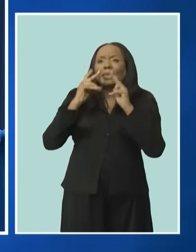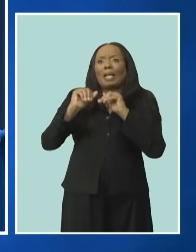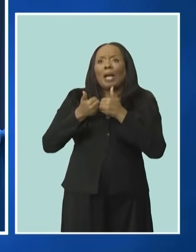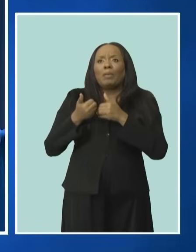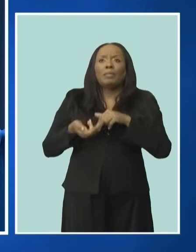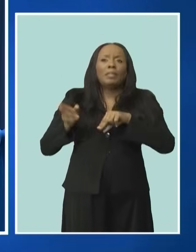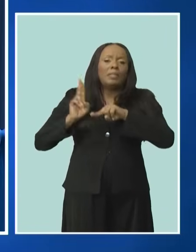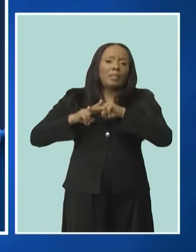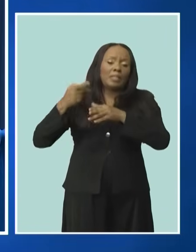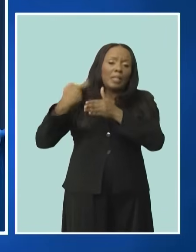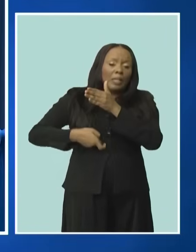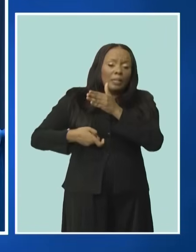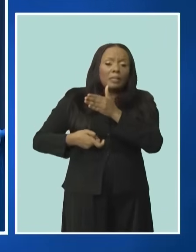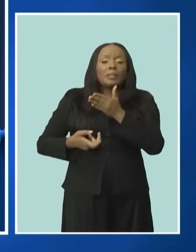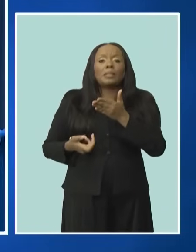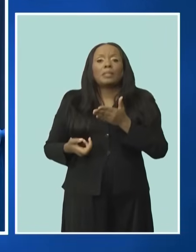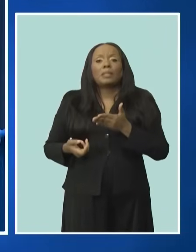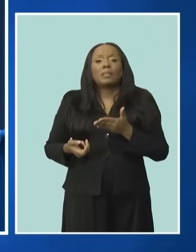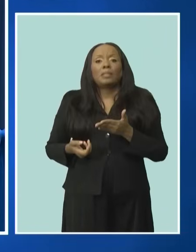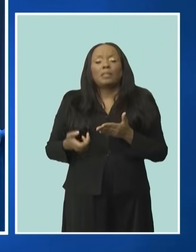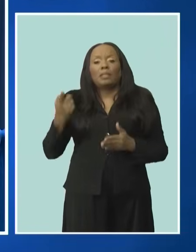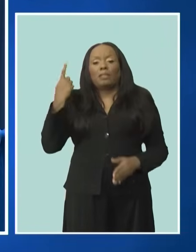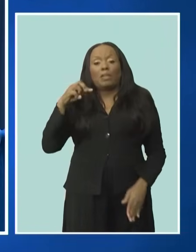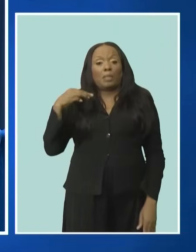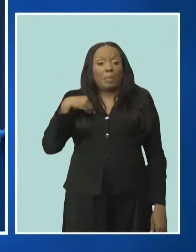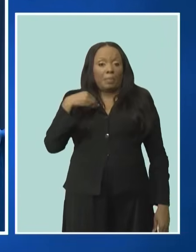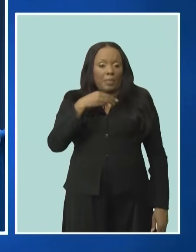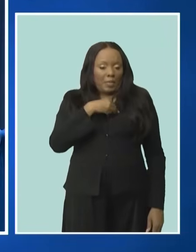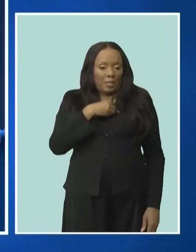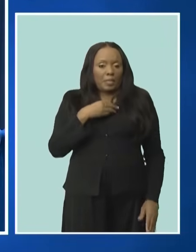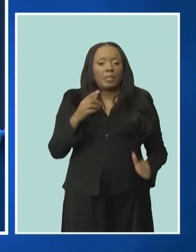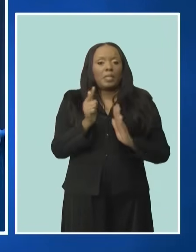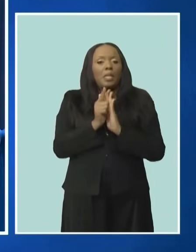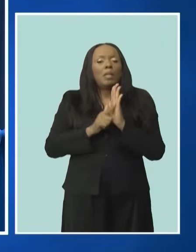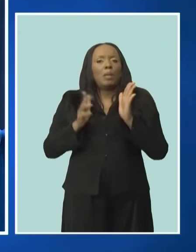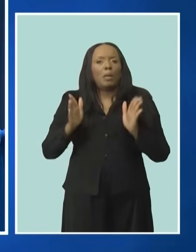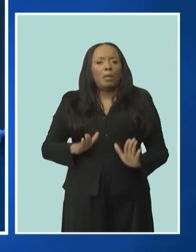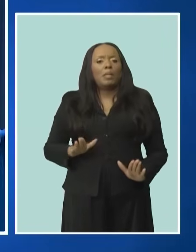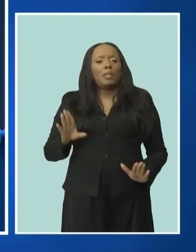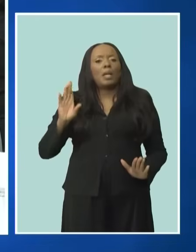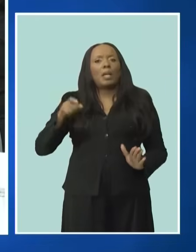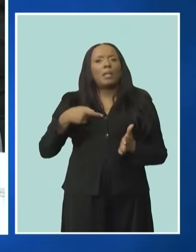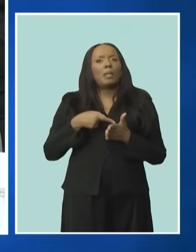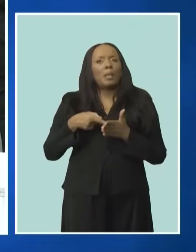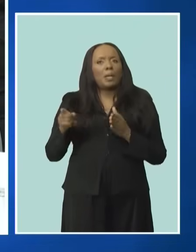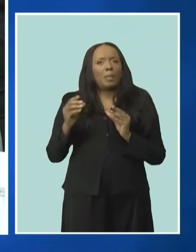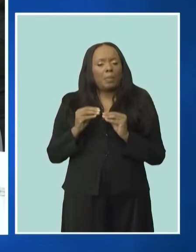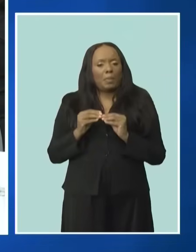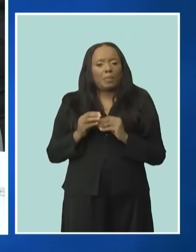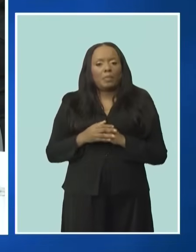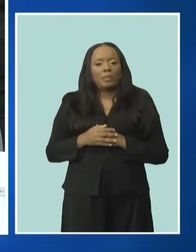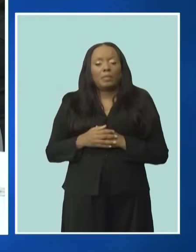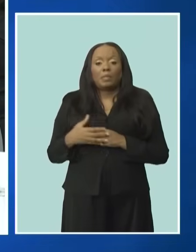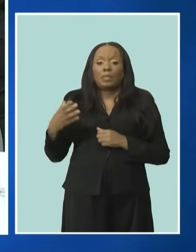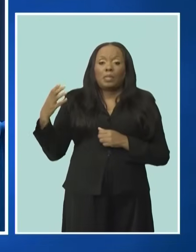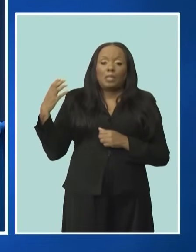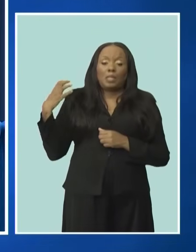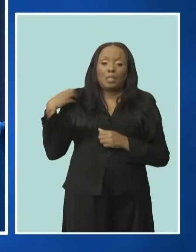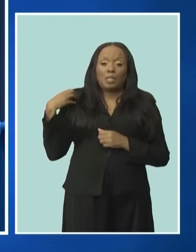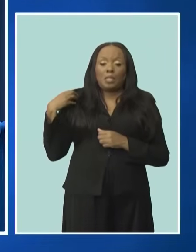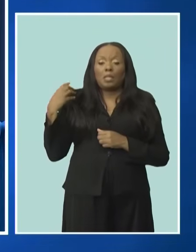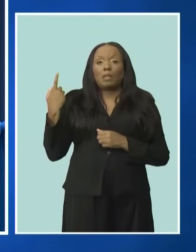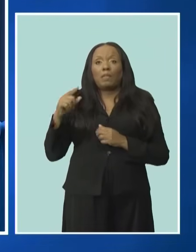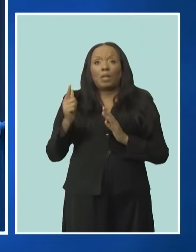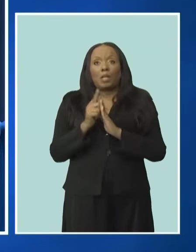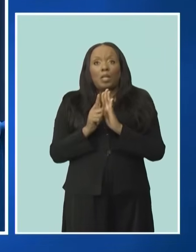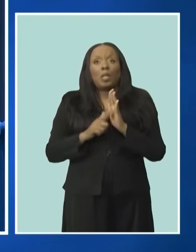its fees from its members so as to be able to carry those additional costs. Chairman of the Law Reform Commission, Sir David